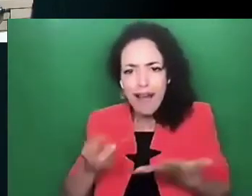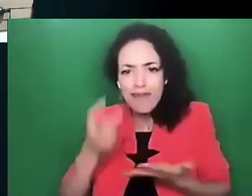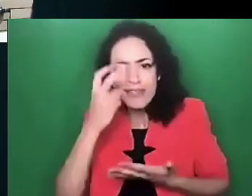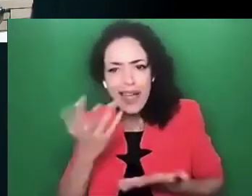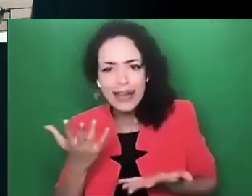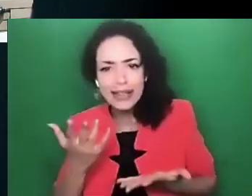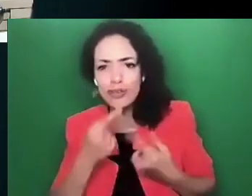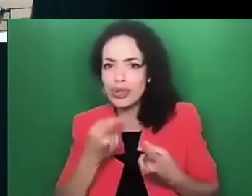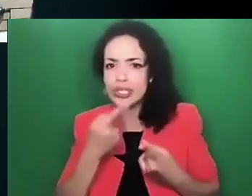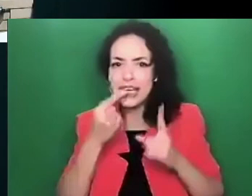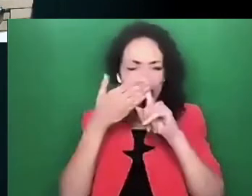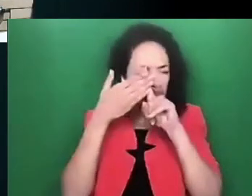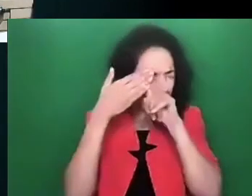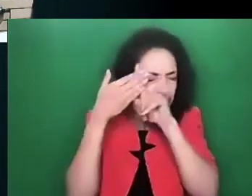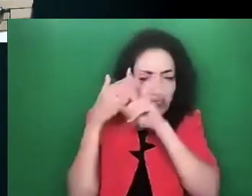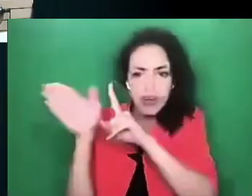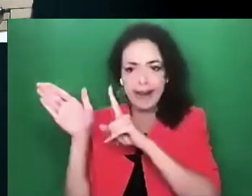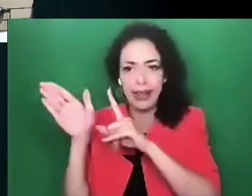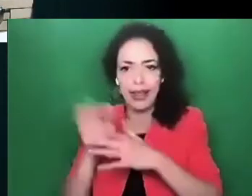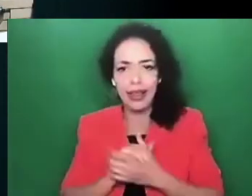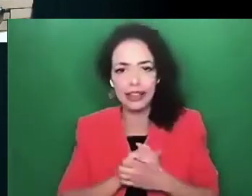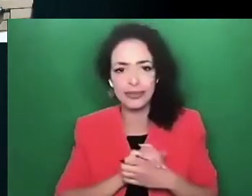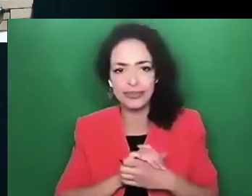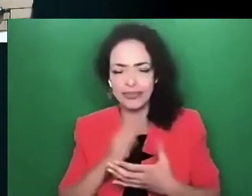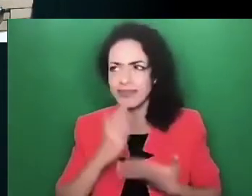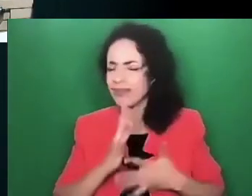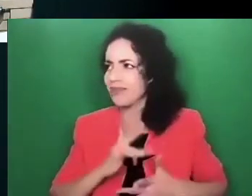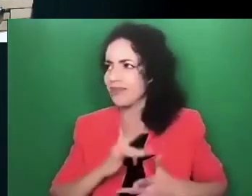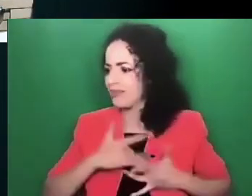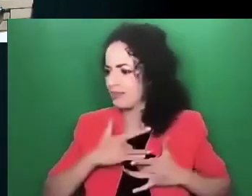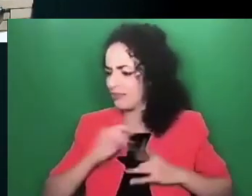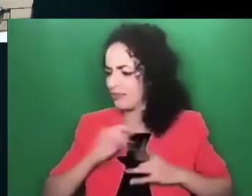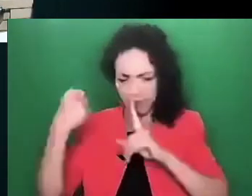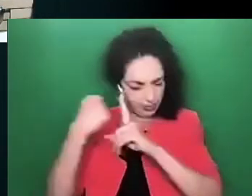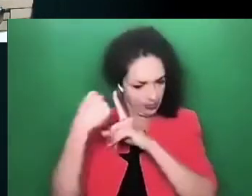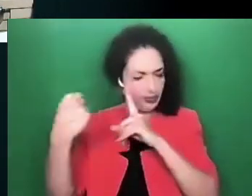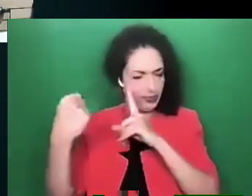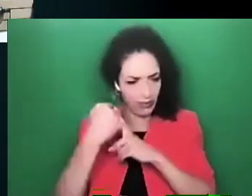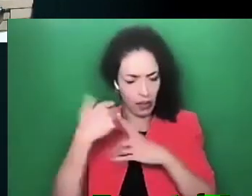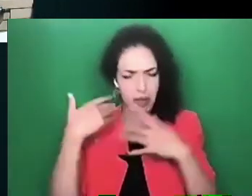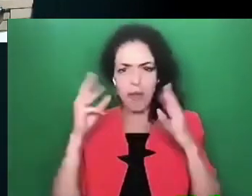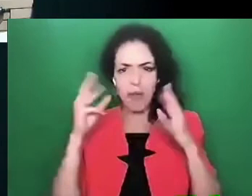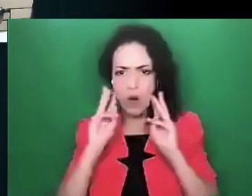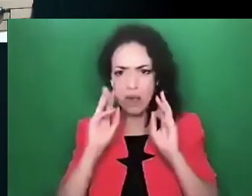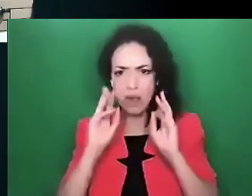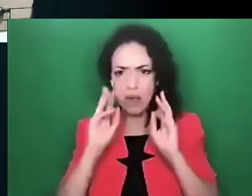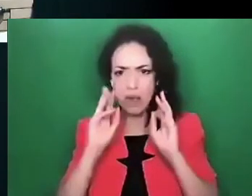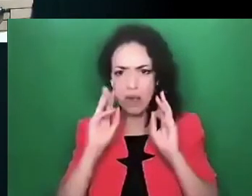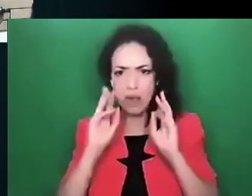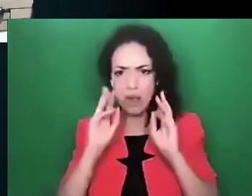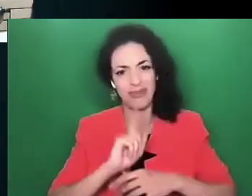And it really struck me how we often, in the arrogance that we have by just being